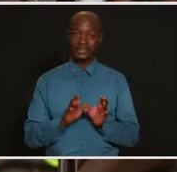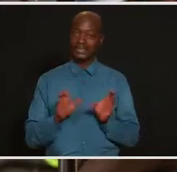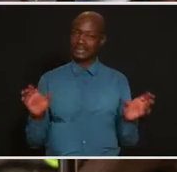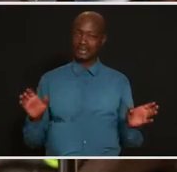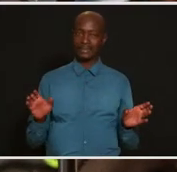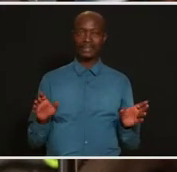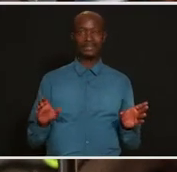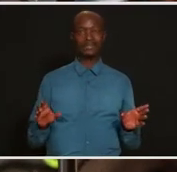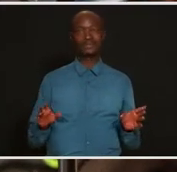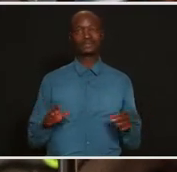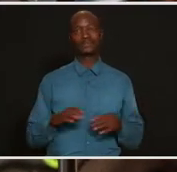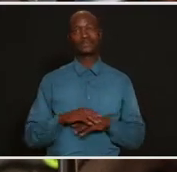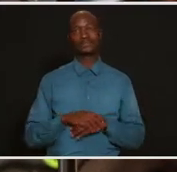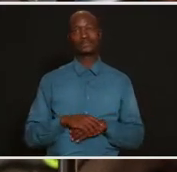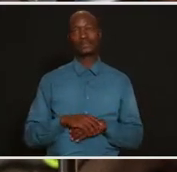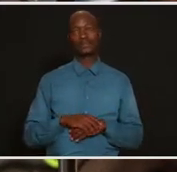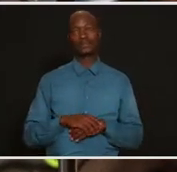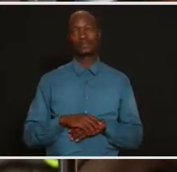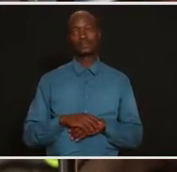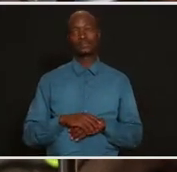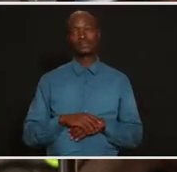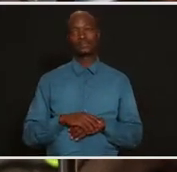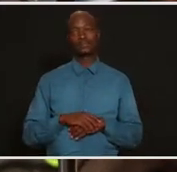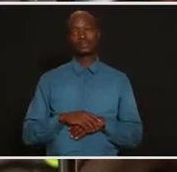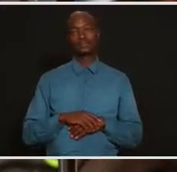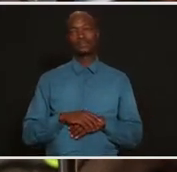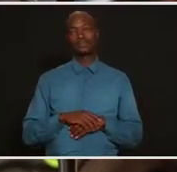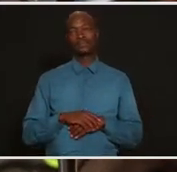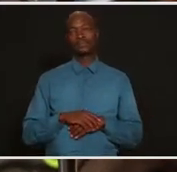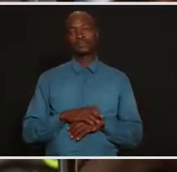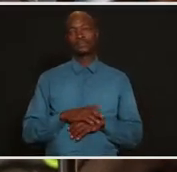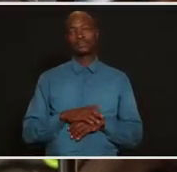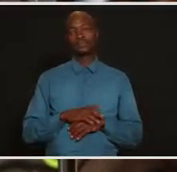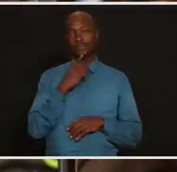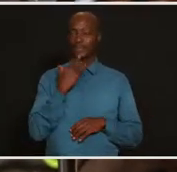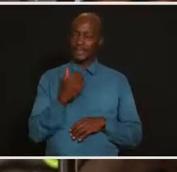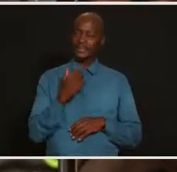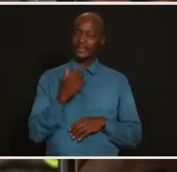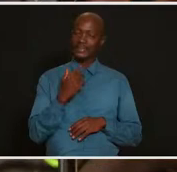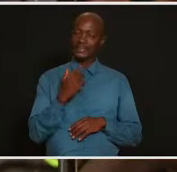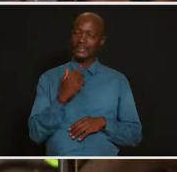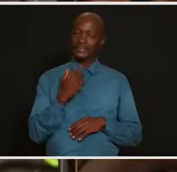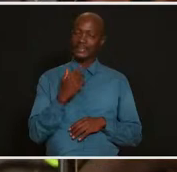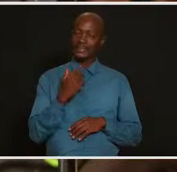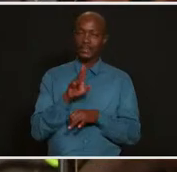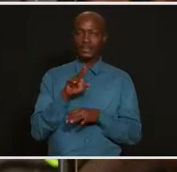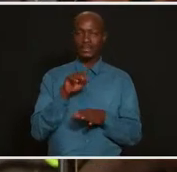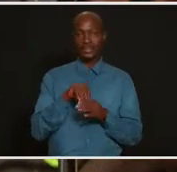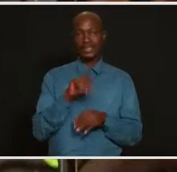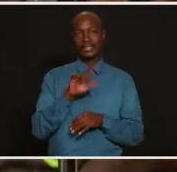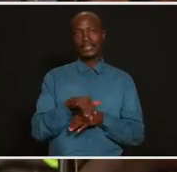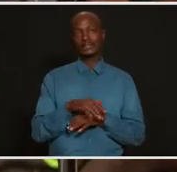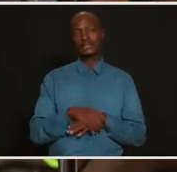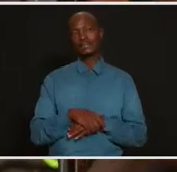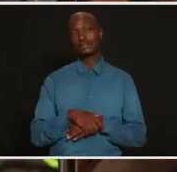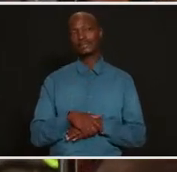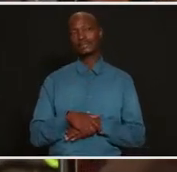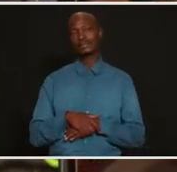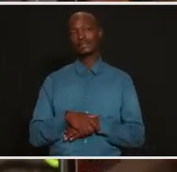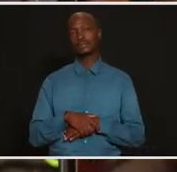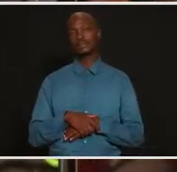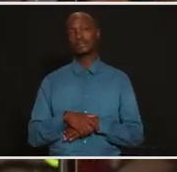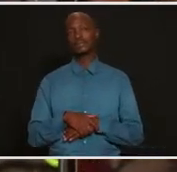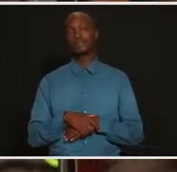forms so we're saying that must be look at the last one it's